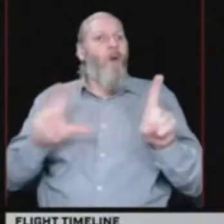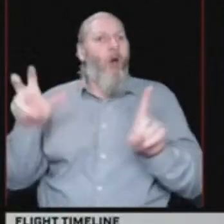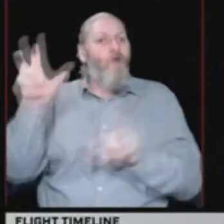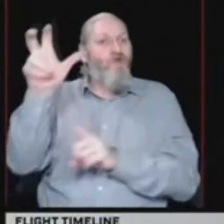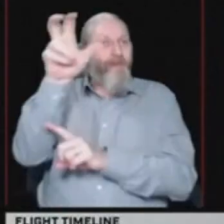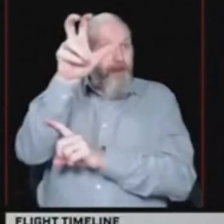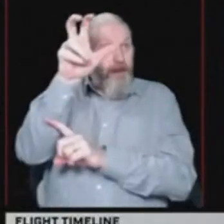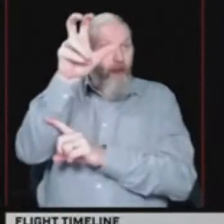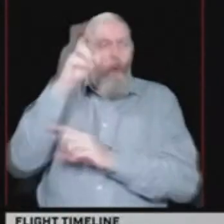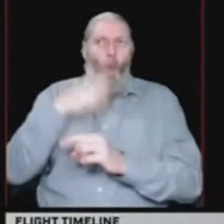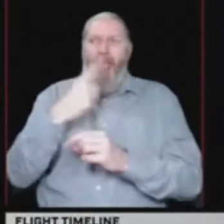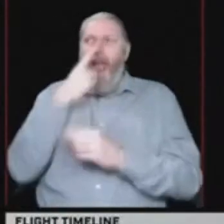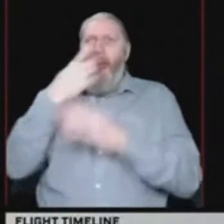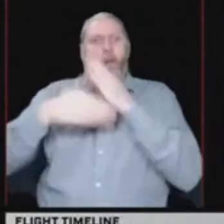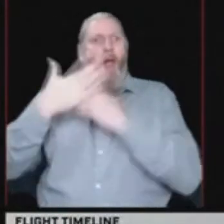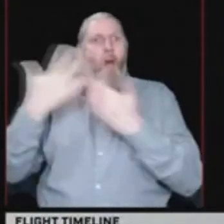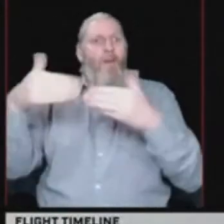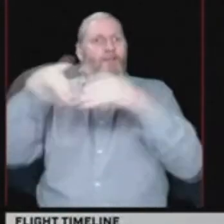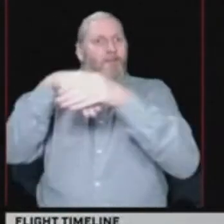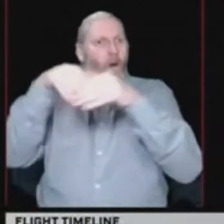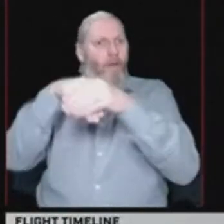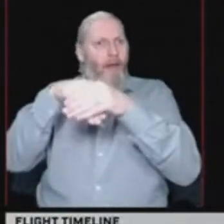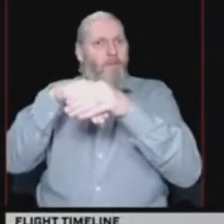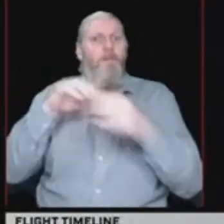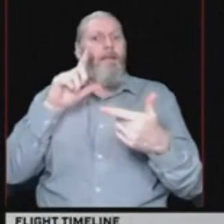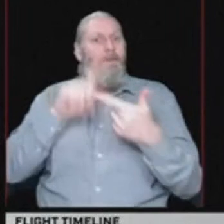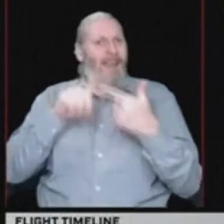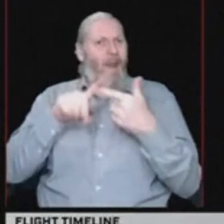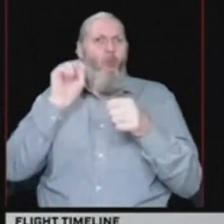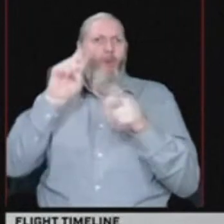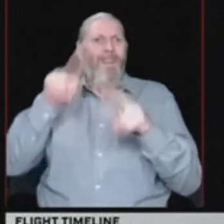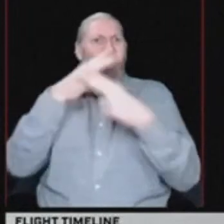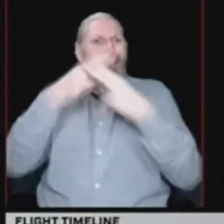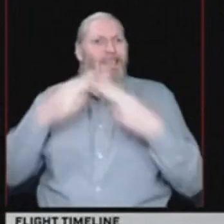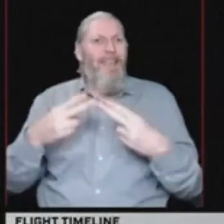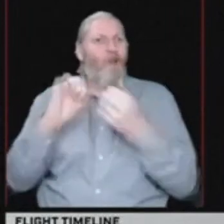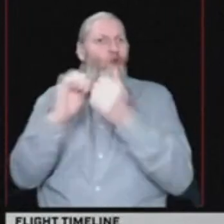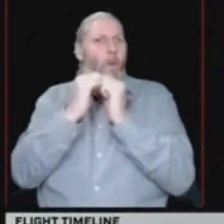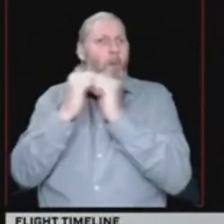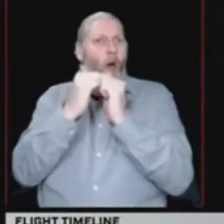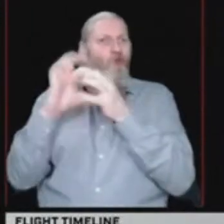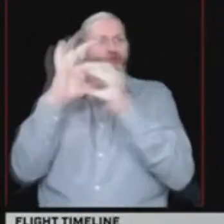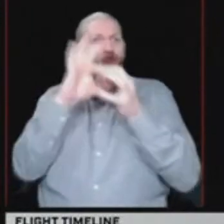2, really international partnerships. I mean, I know that this is important for UK, you mentioned the other